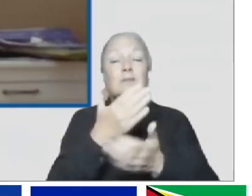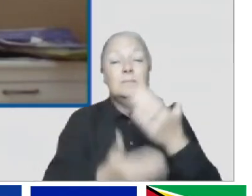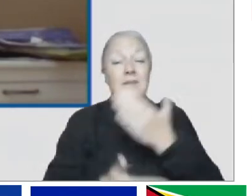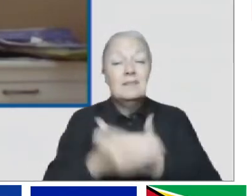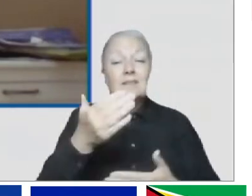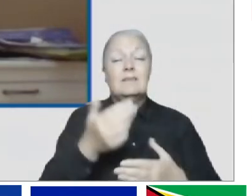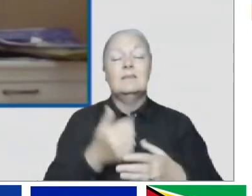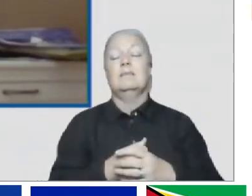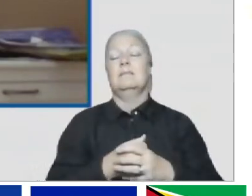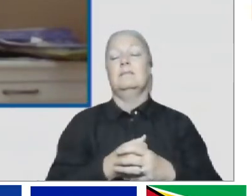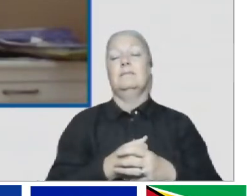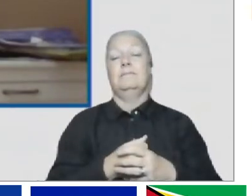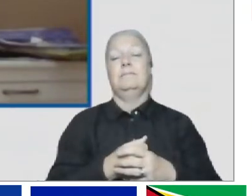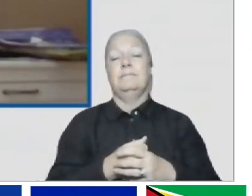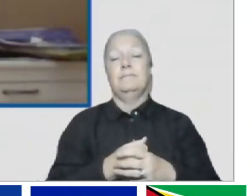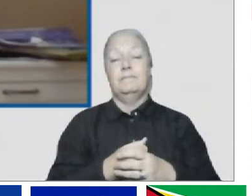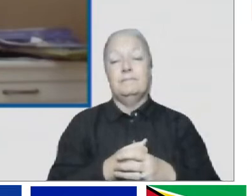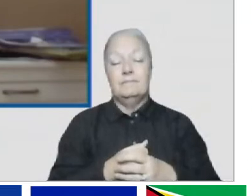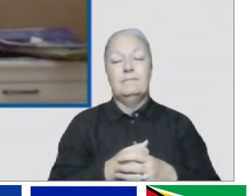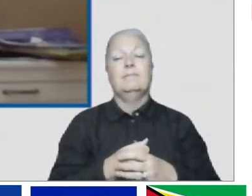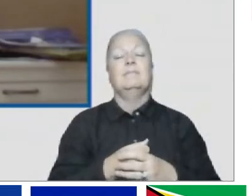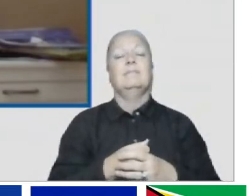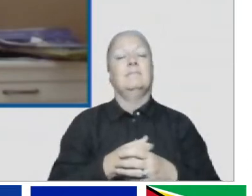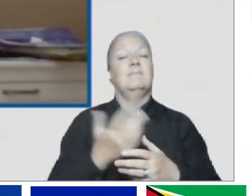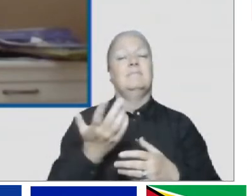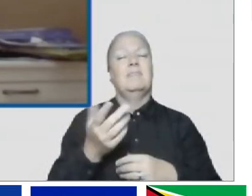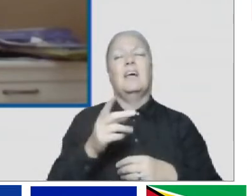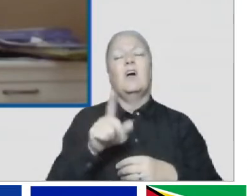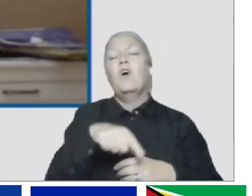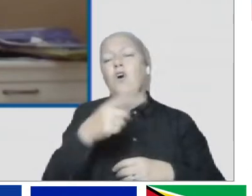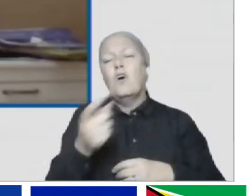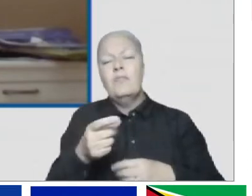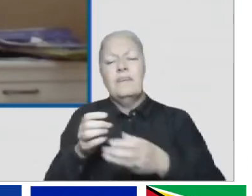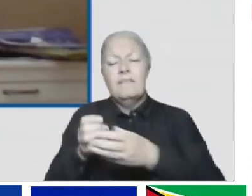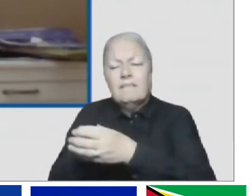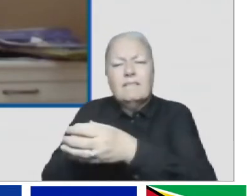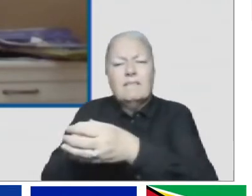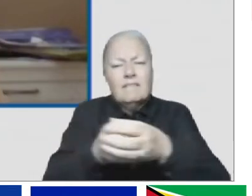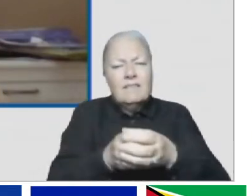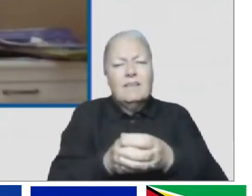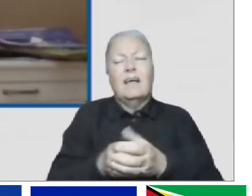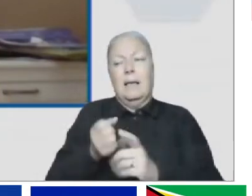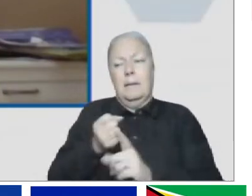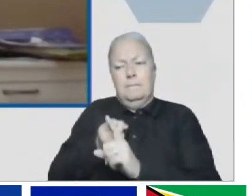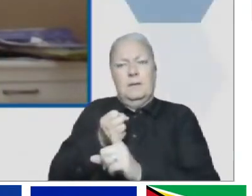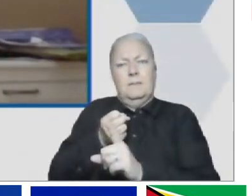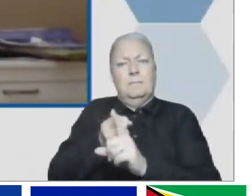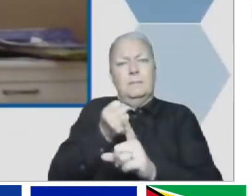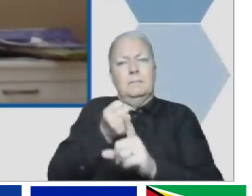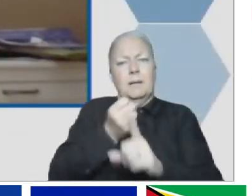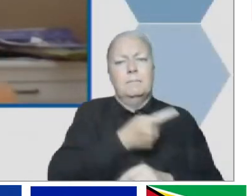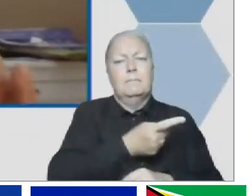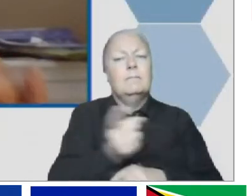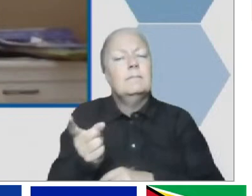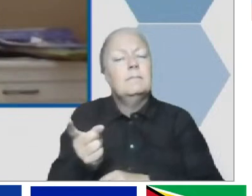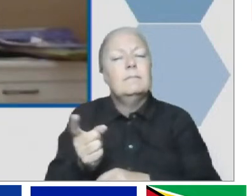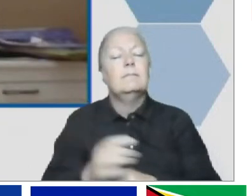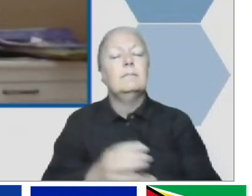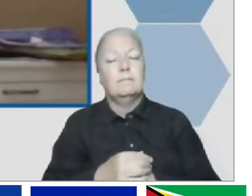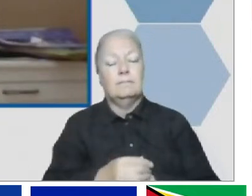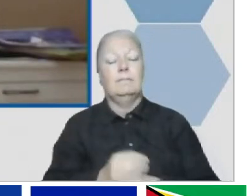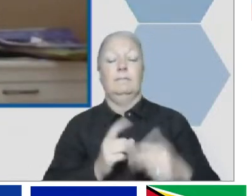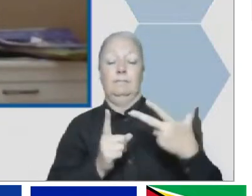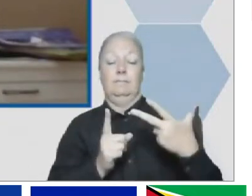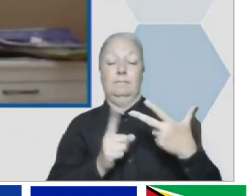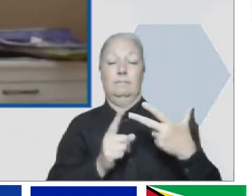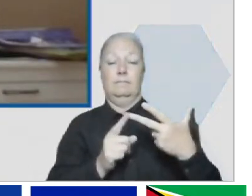elderly population, they were disproportionately impacted, as it happens with most of the disasters. And number three, that we could actually very clearly see